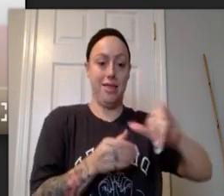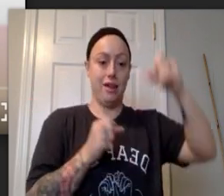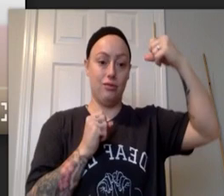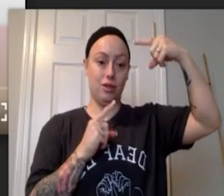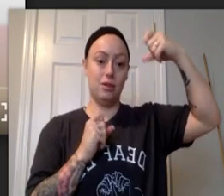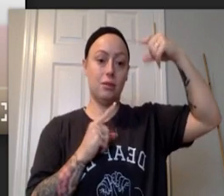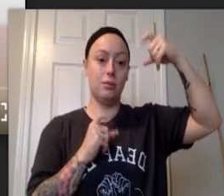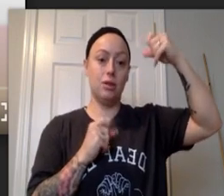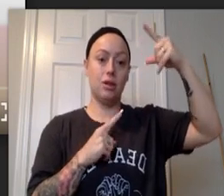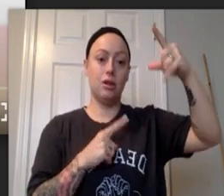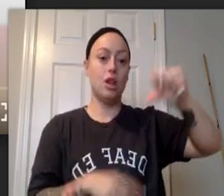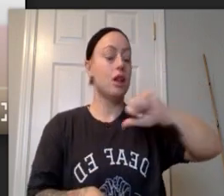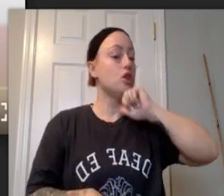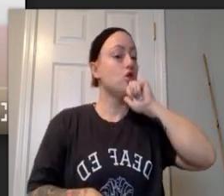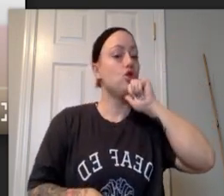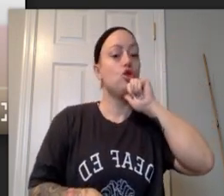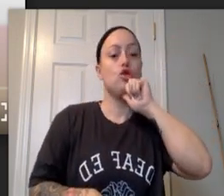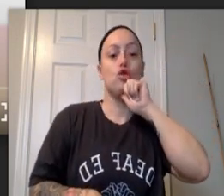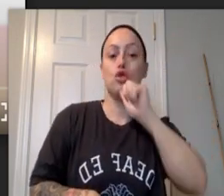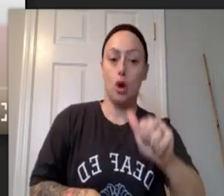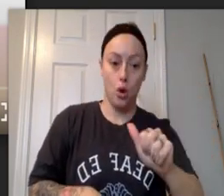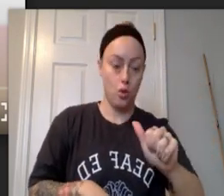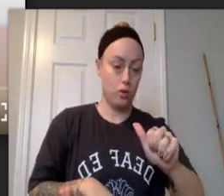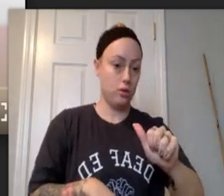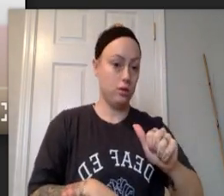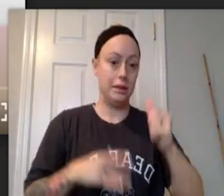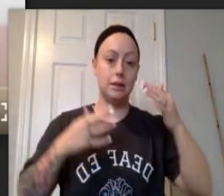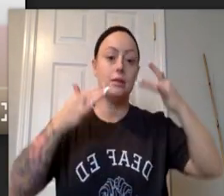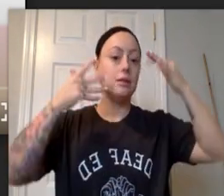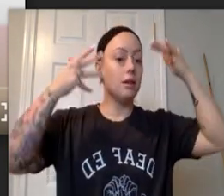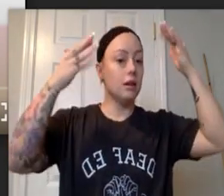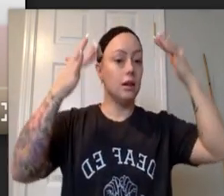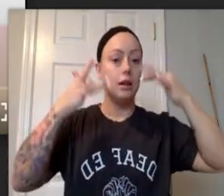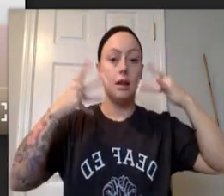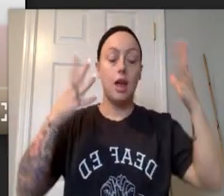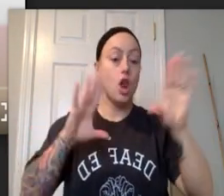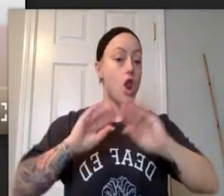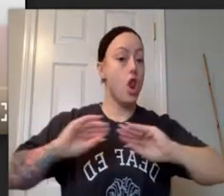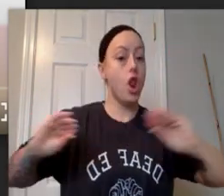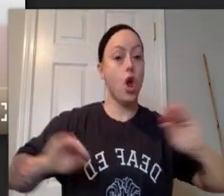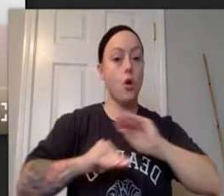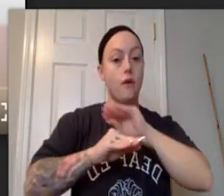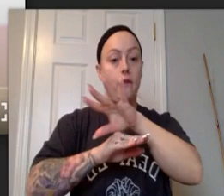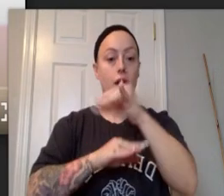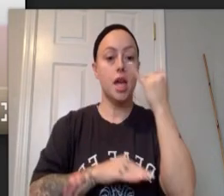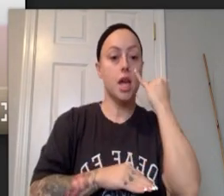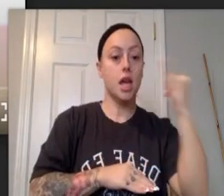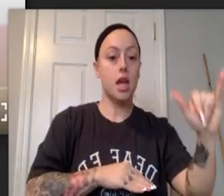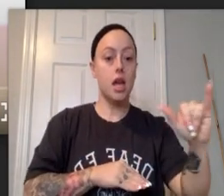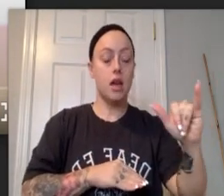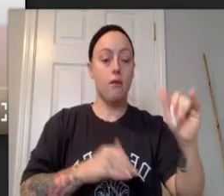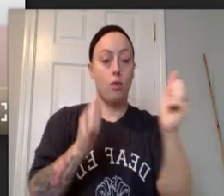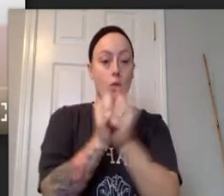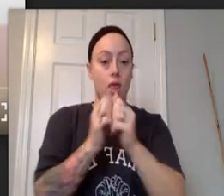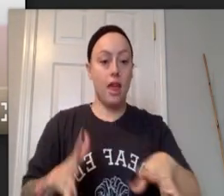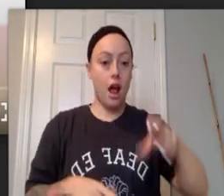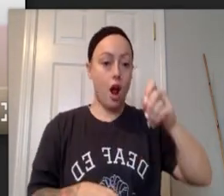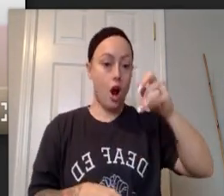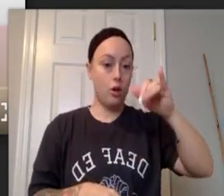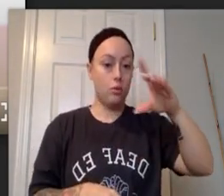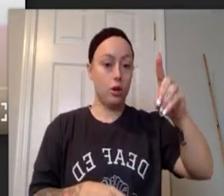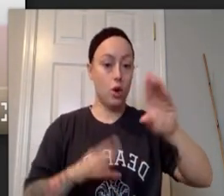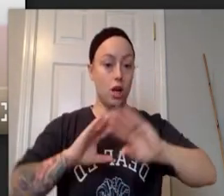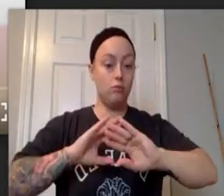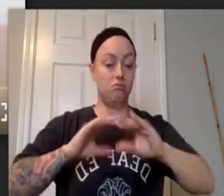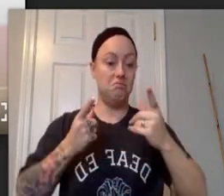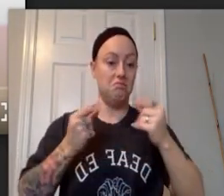it. So naloxone has no psychoactive effects. If you were to take it without opioids in your system, it would do nothing because